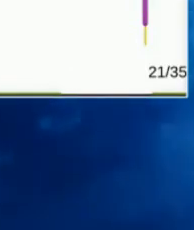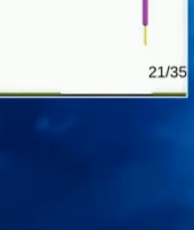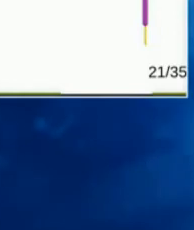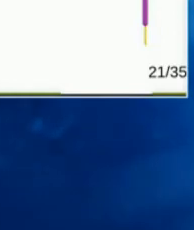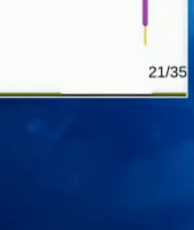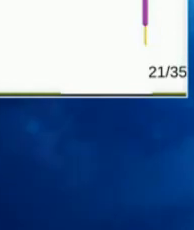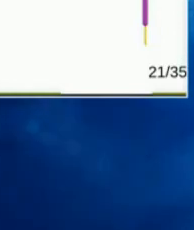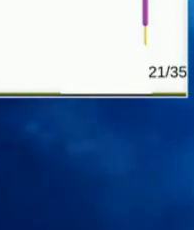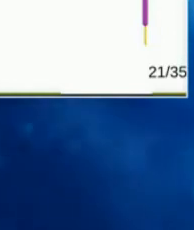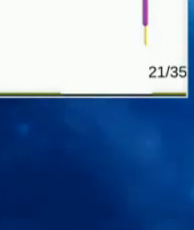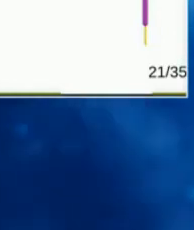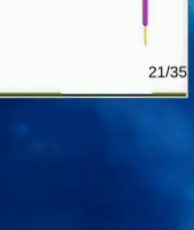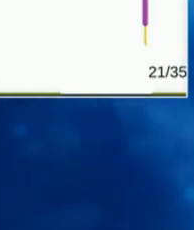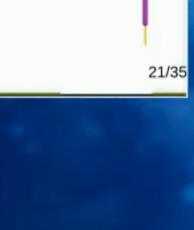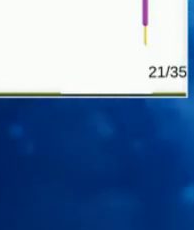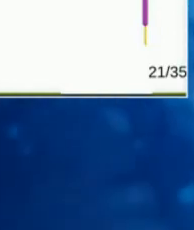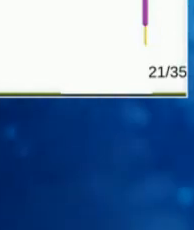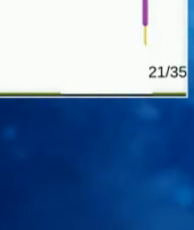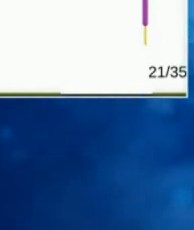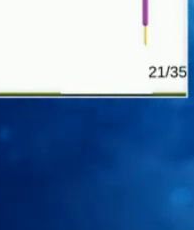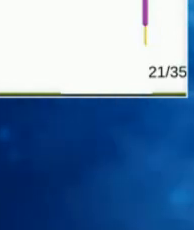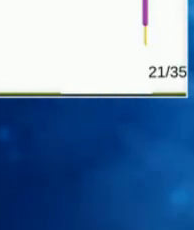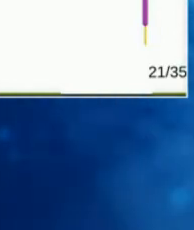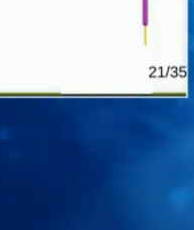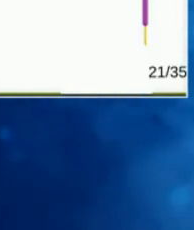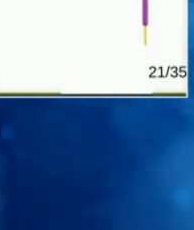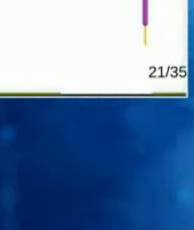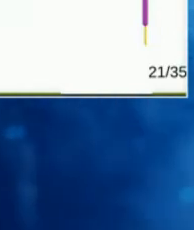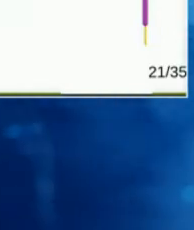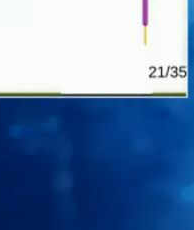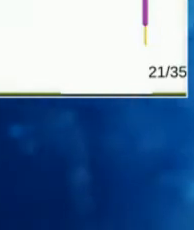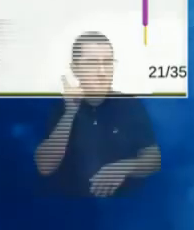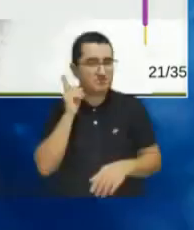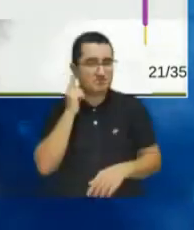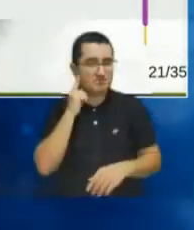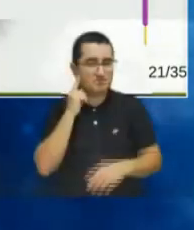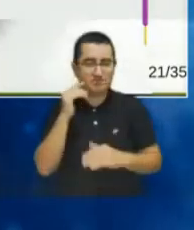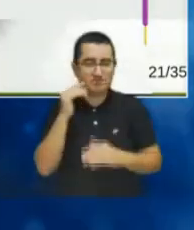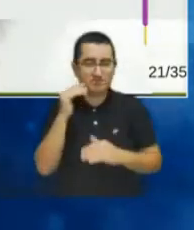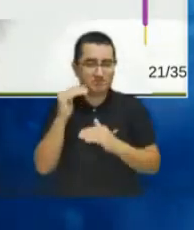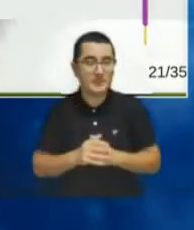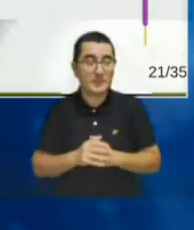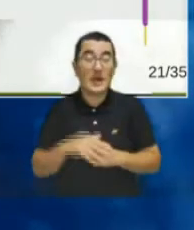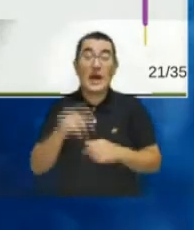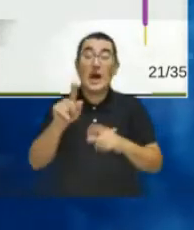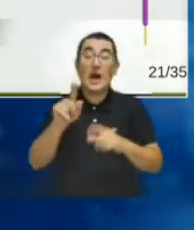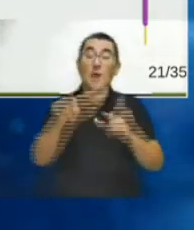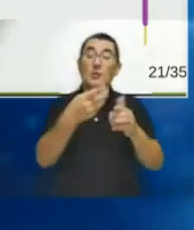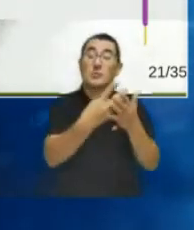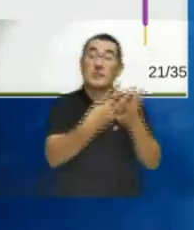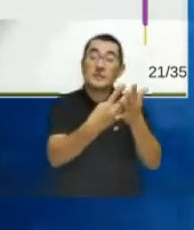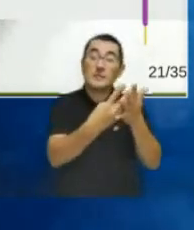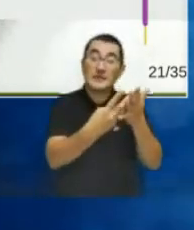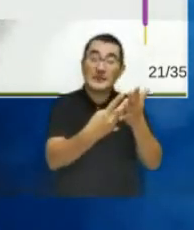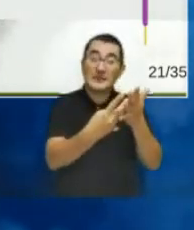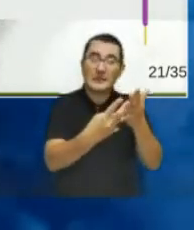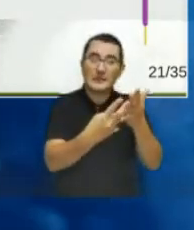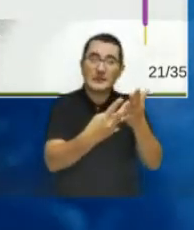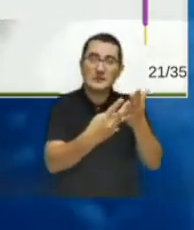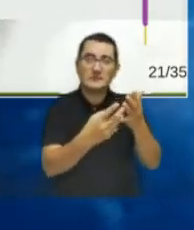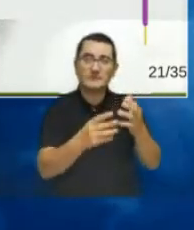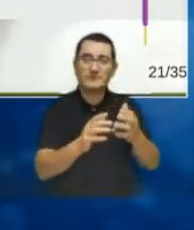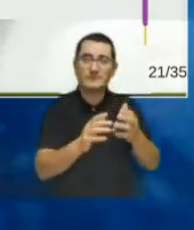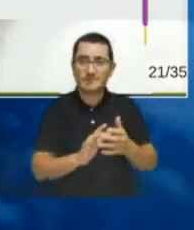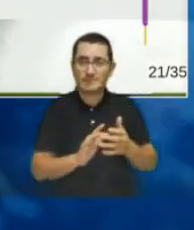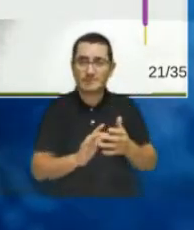that we're using MATLAB for the part of capturing images. However, the algorithms